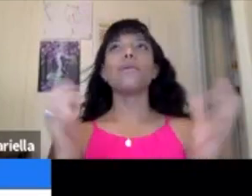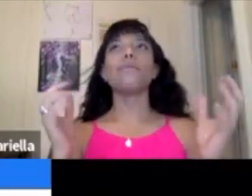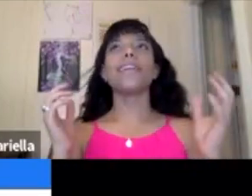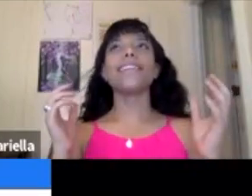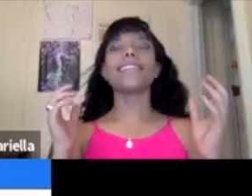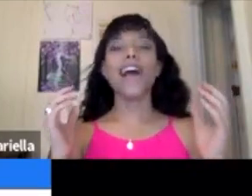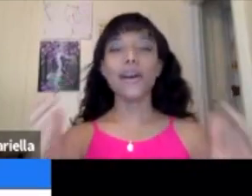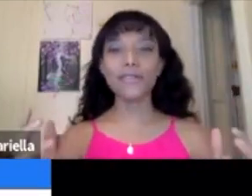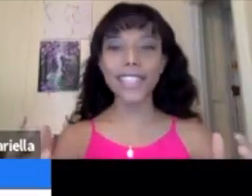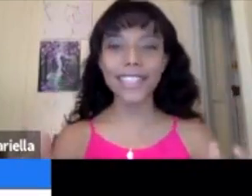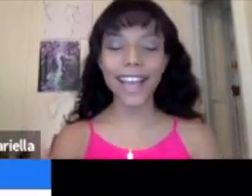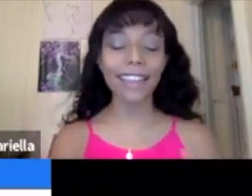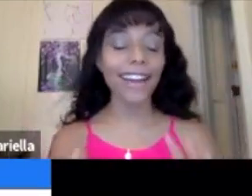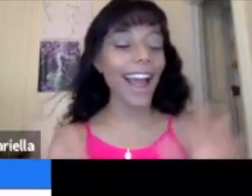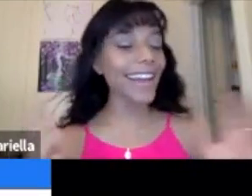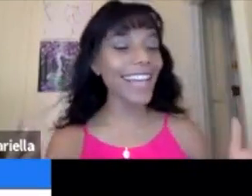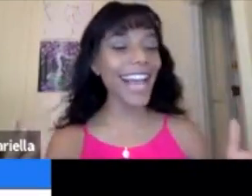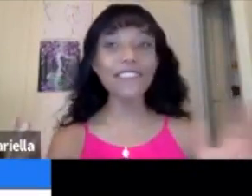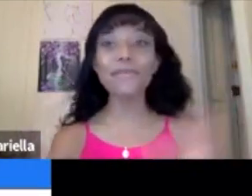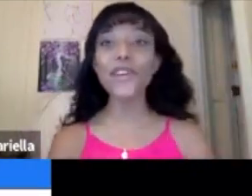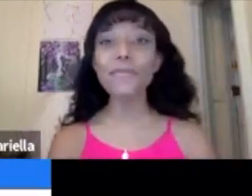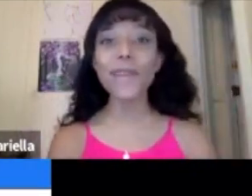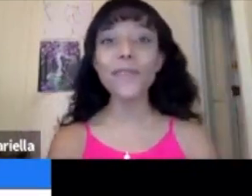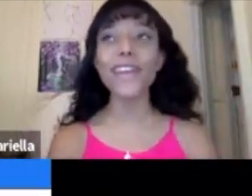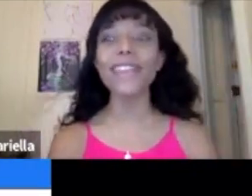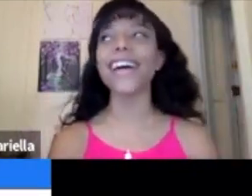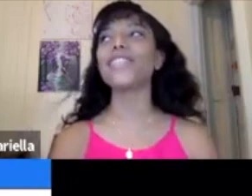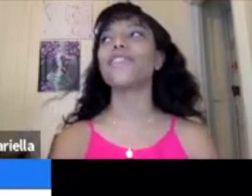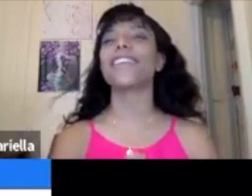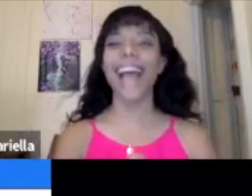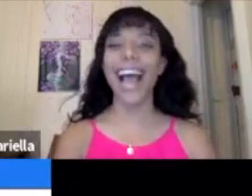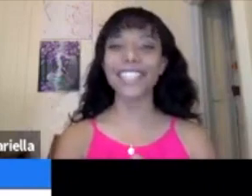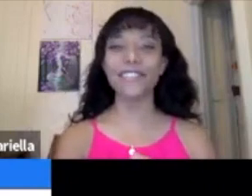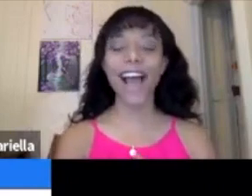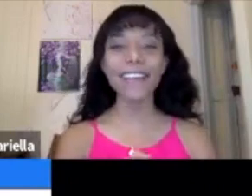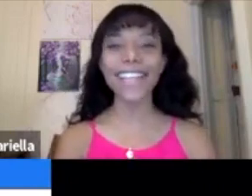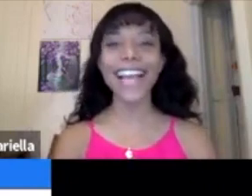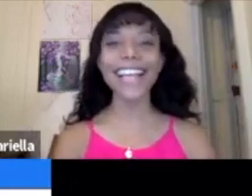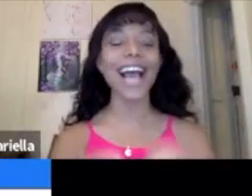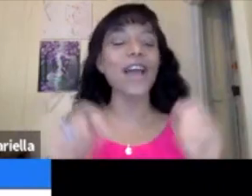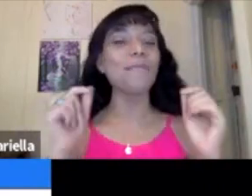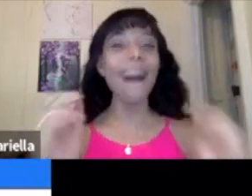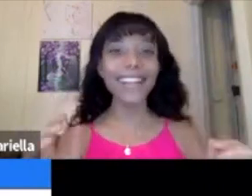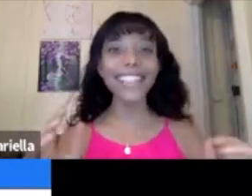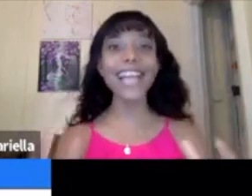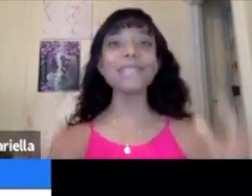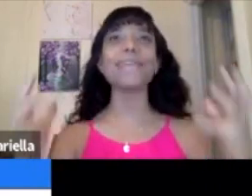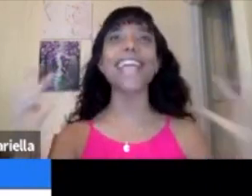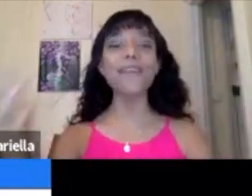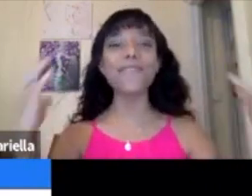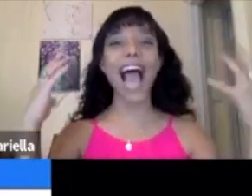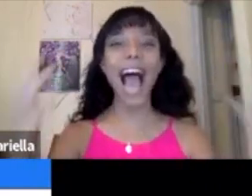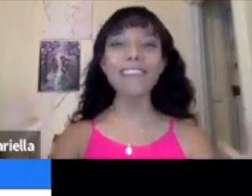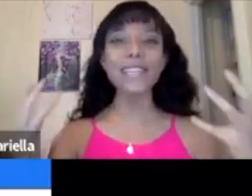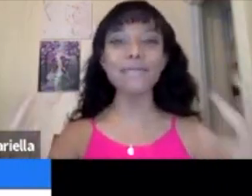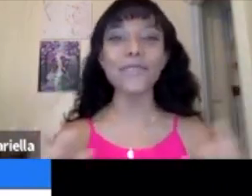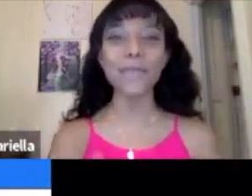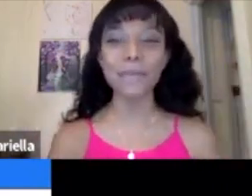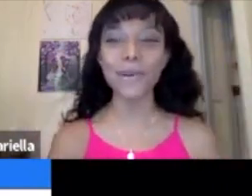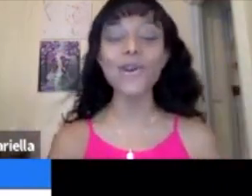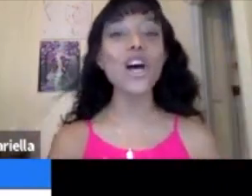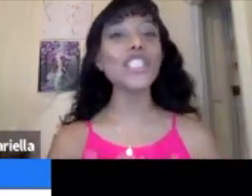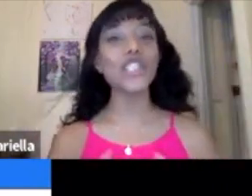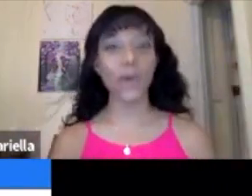Why are we putting this conference together? And again, if you've been with us for the last 5 days, I apologize, but again, we have some